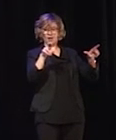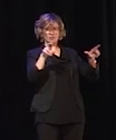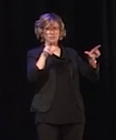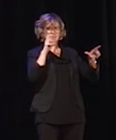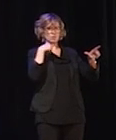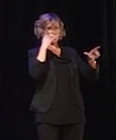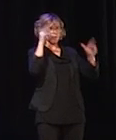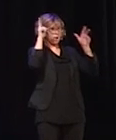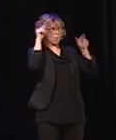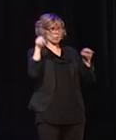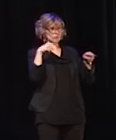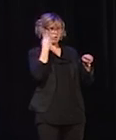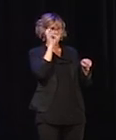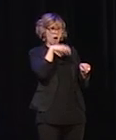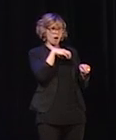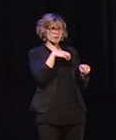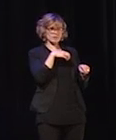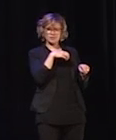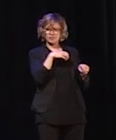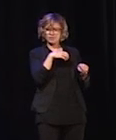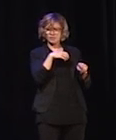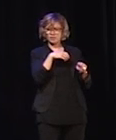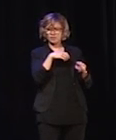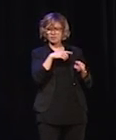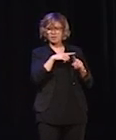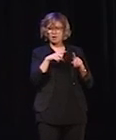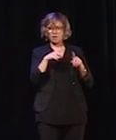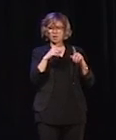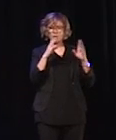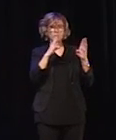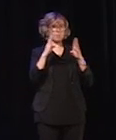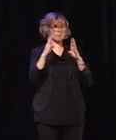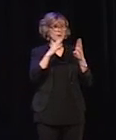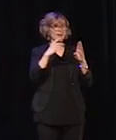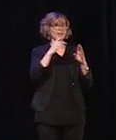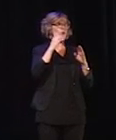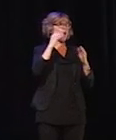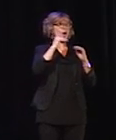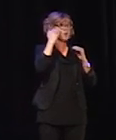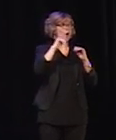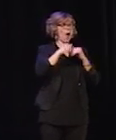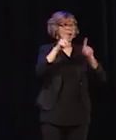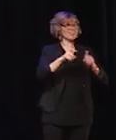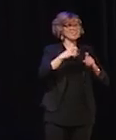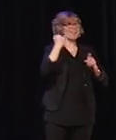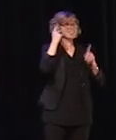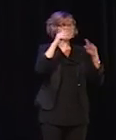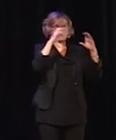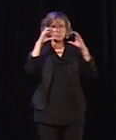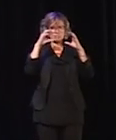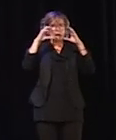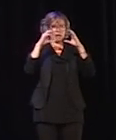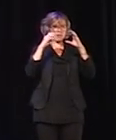back at you. Which you can tell if it works because people like yelp pretty pretty loudly.